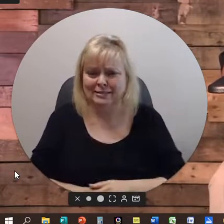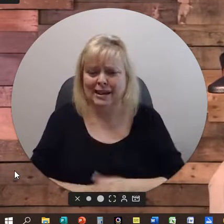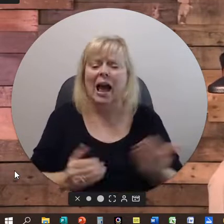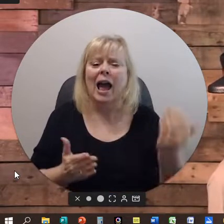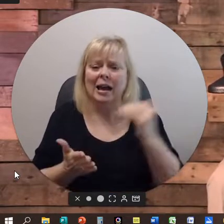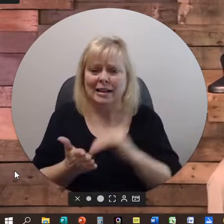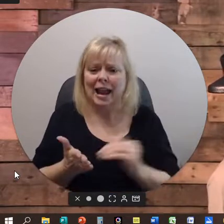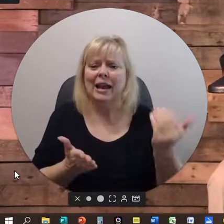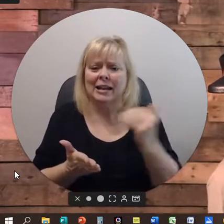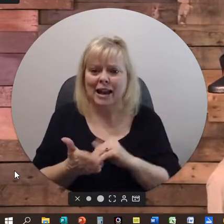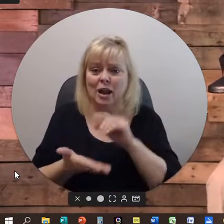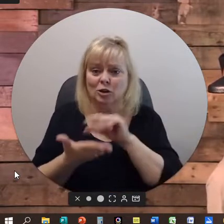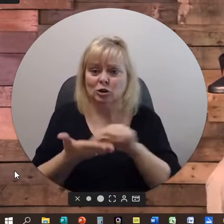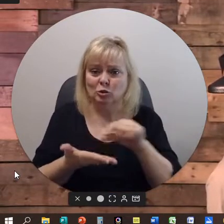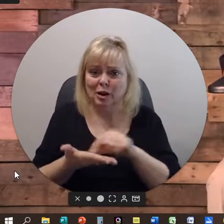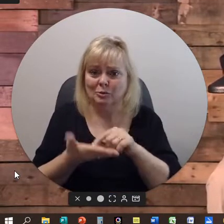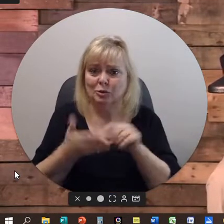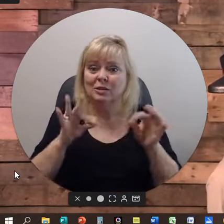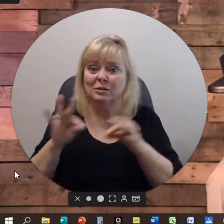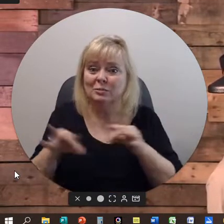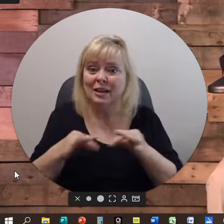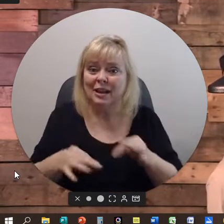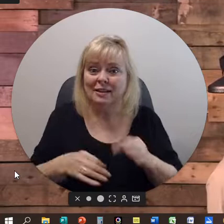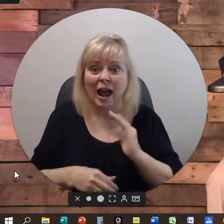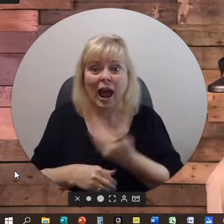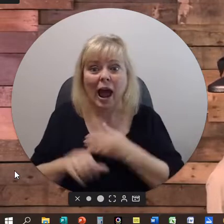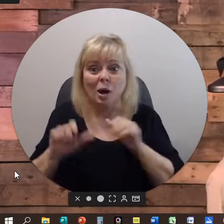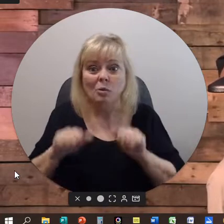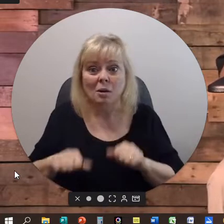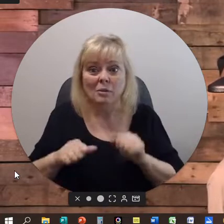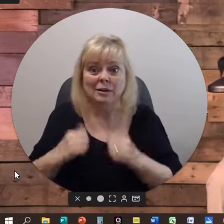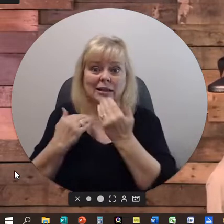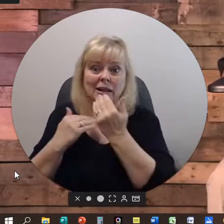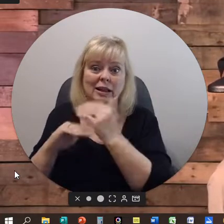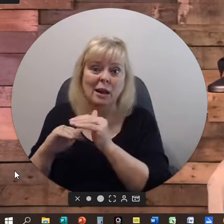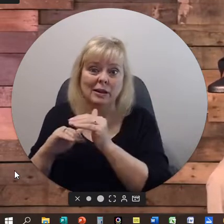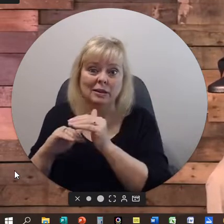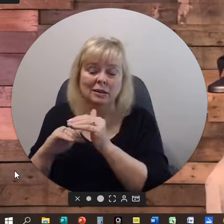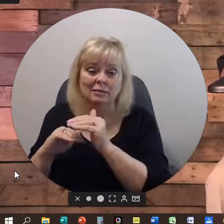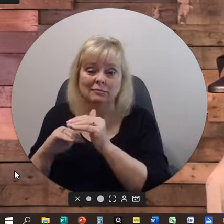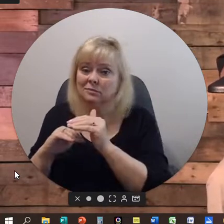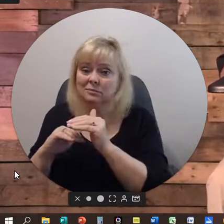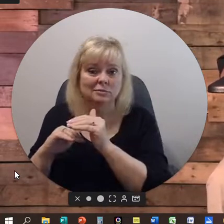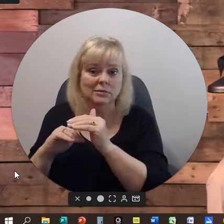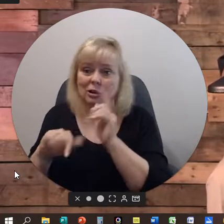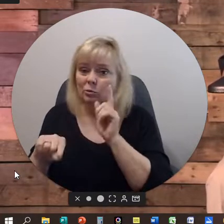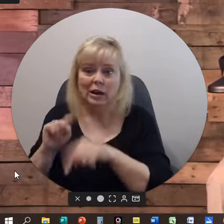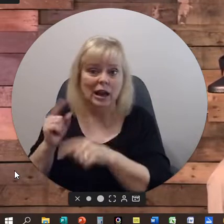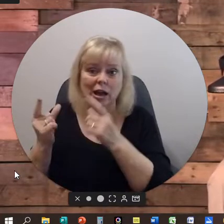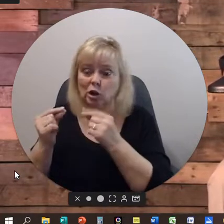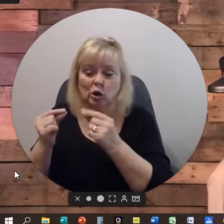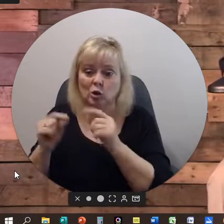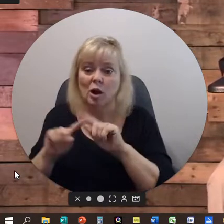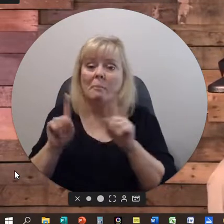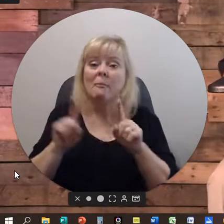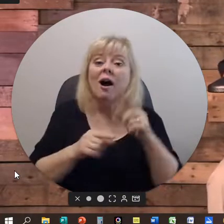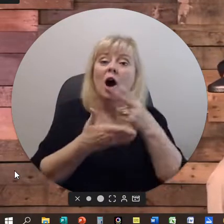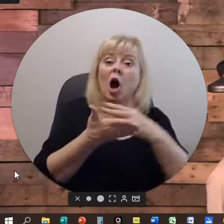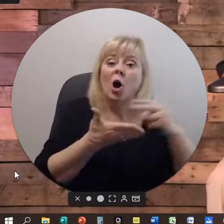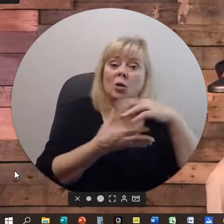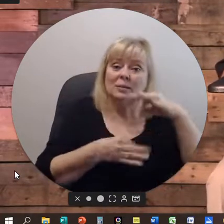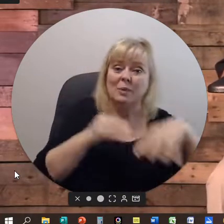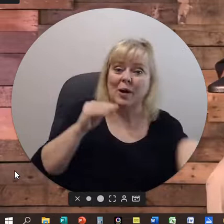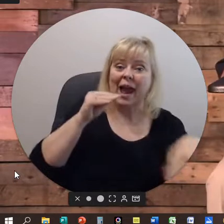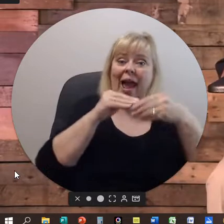us that our capabilities are expanded beyond anything that we could accomplish on our own when we come together in